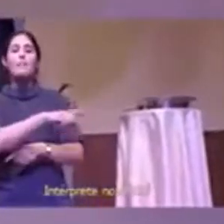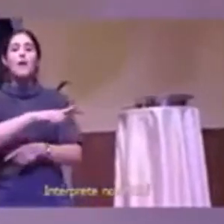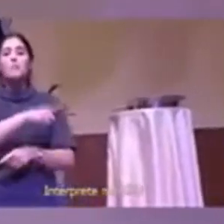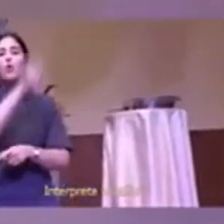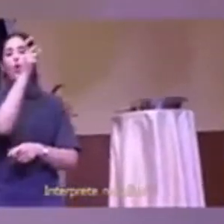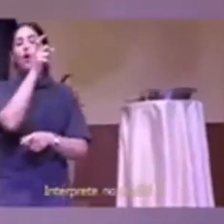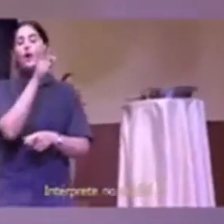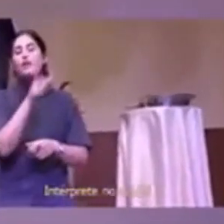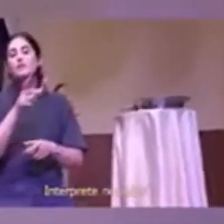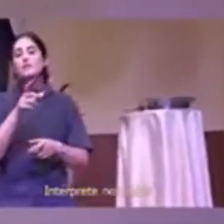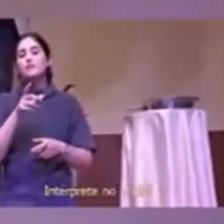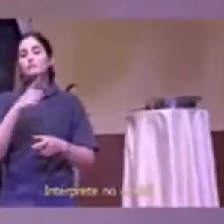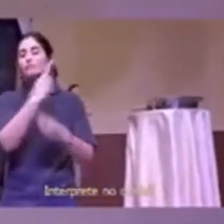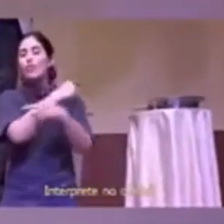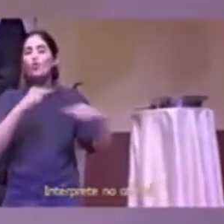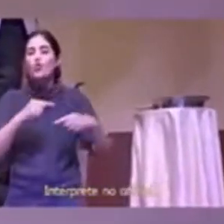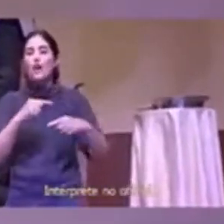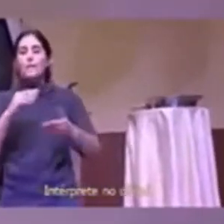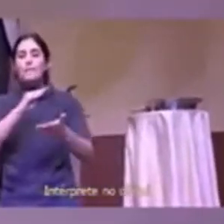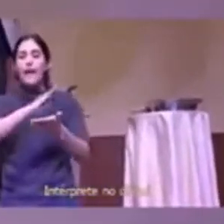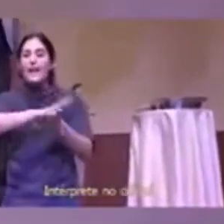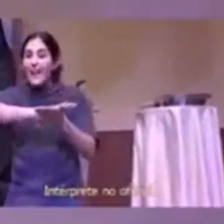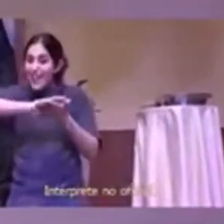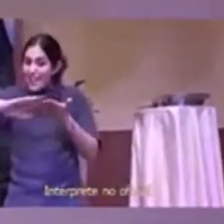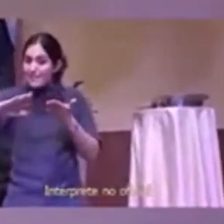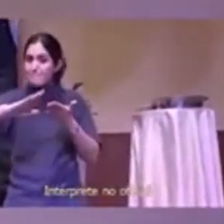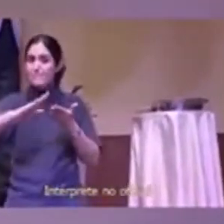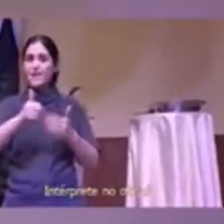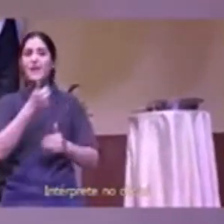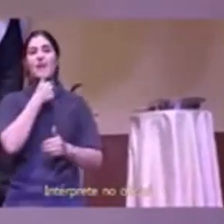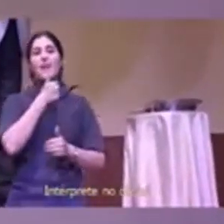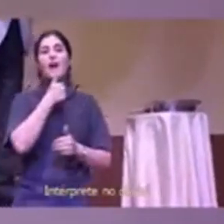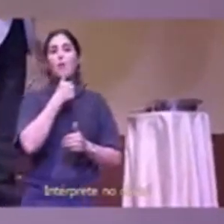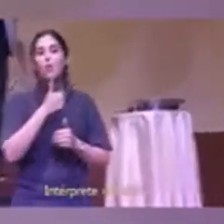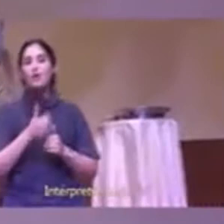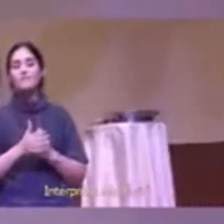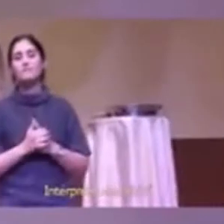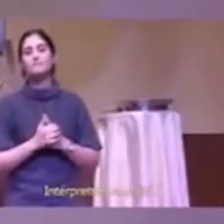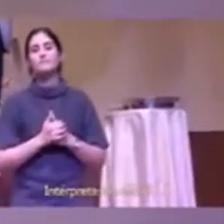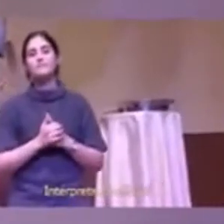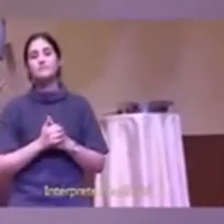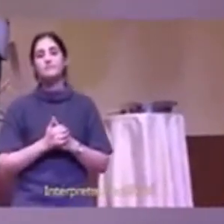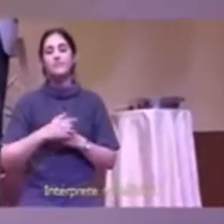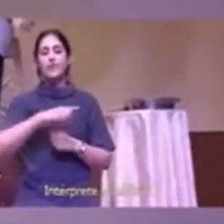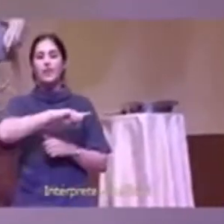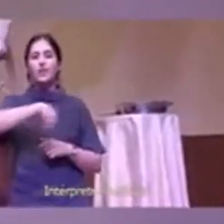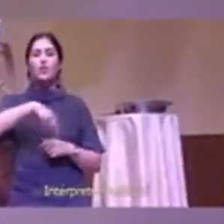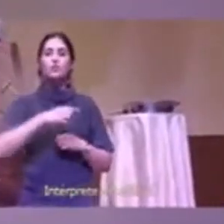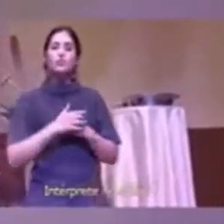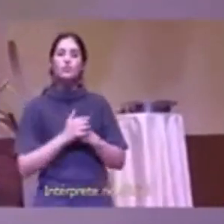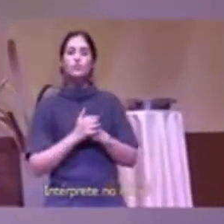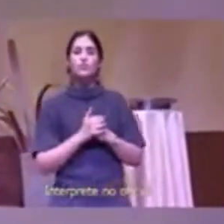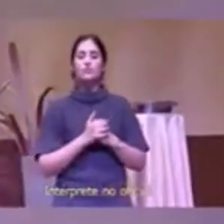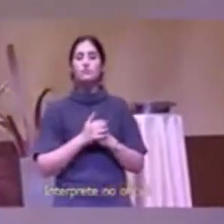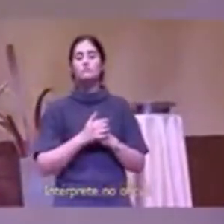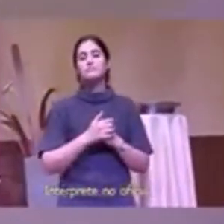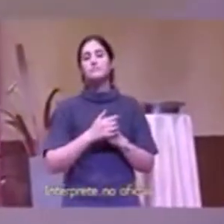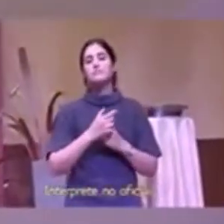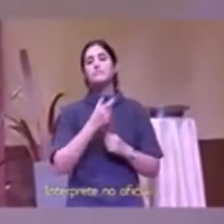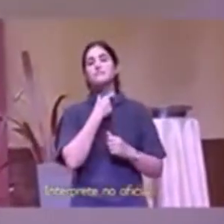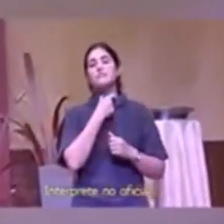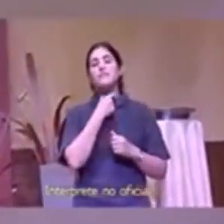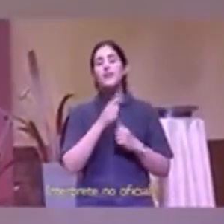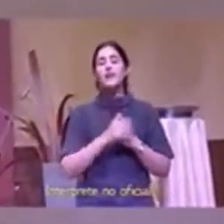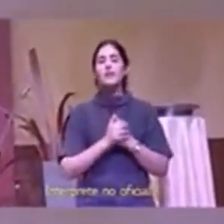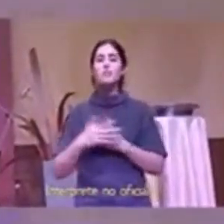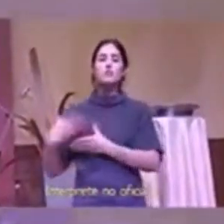Mandamos filtros para filtrar el agua contaminada. We are missionaries to this poor community. Somos misioneros en esta comunidad pobre. And you